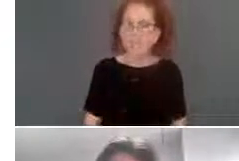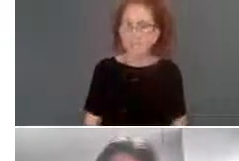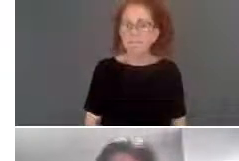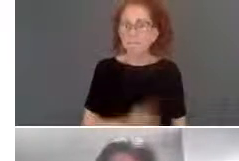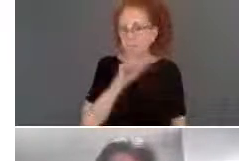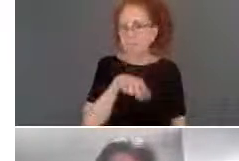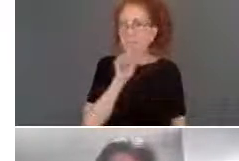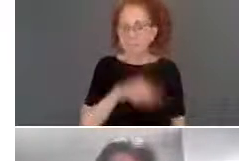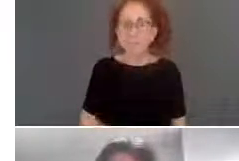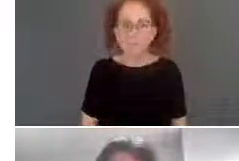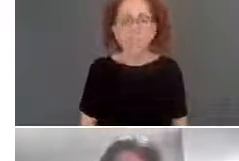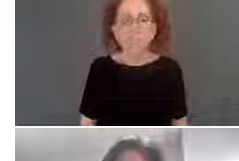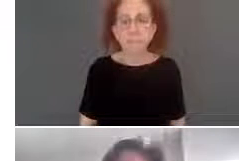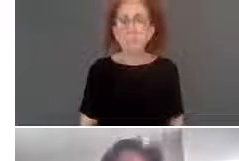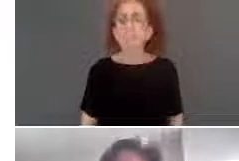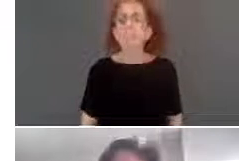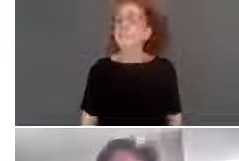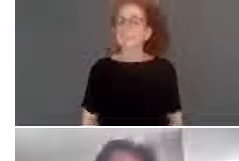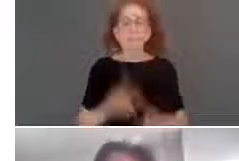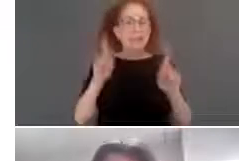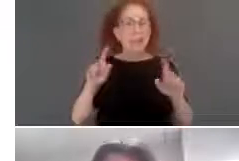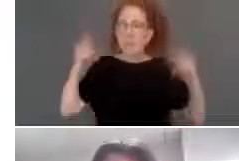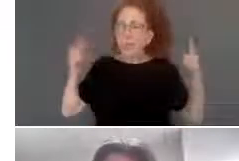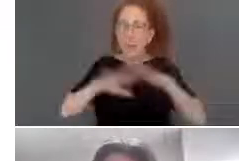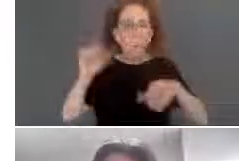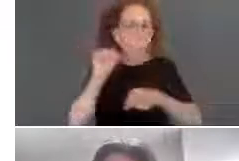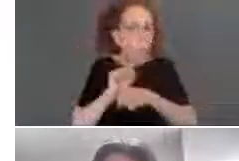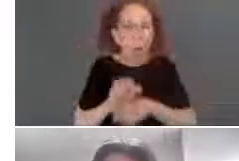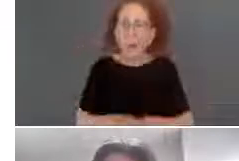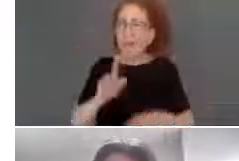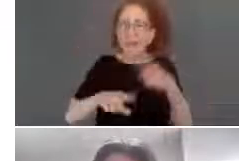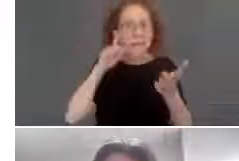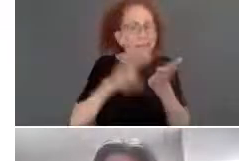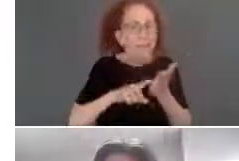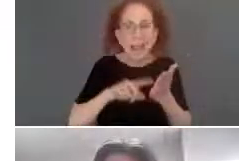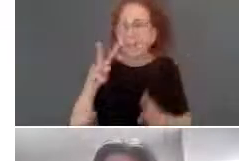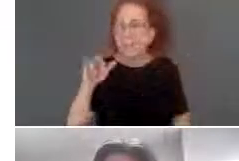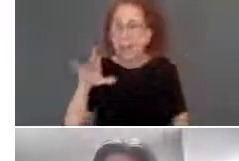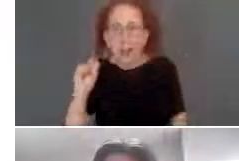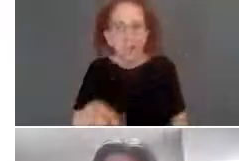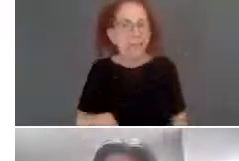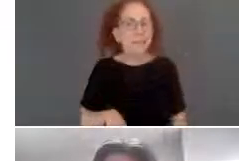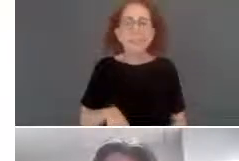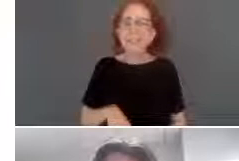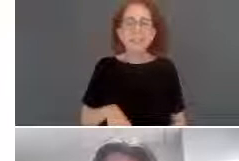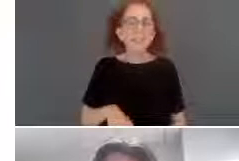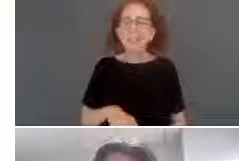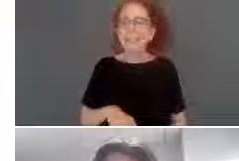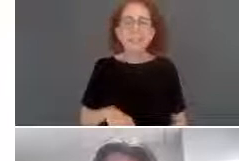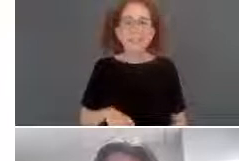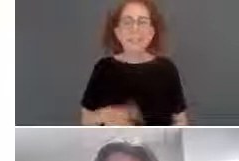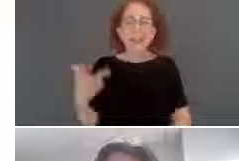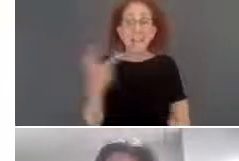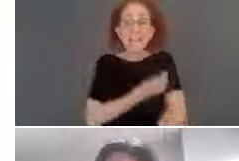the virus. That means tests don't work to detect the virus. There could be a reduction in